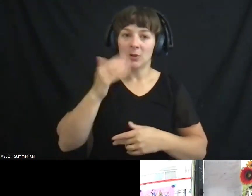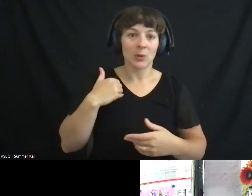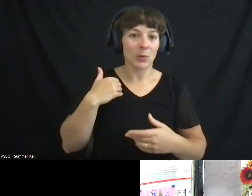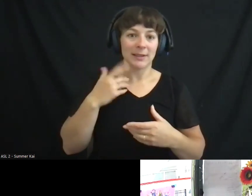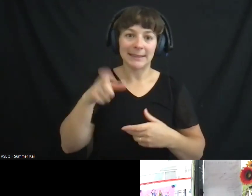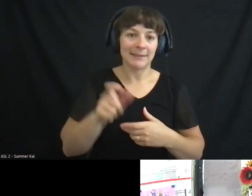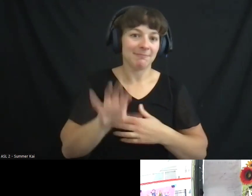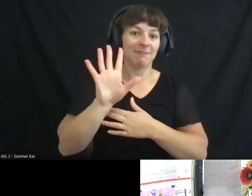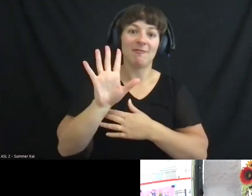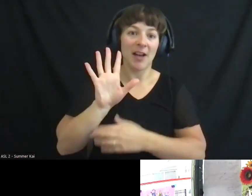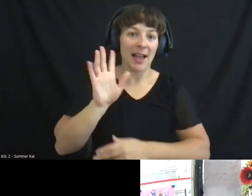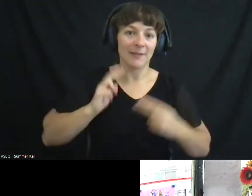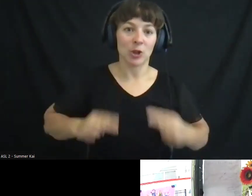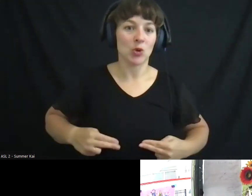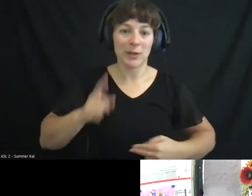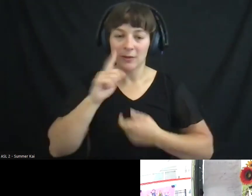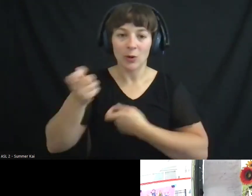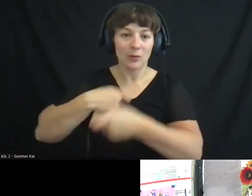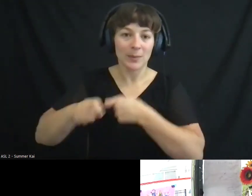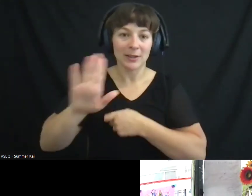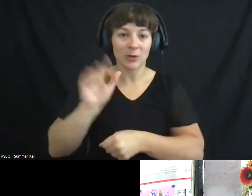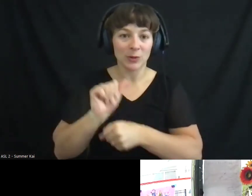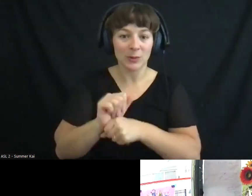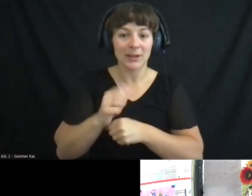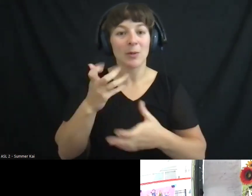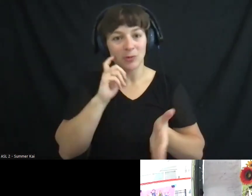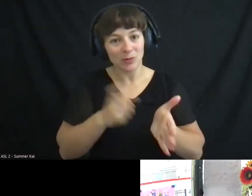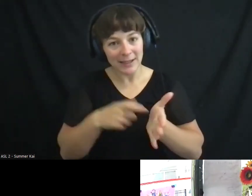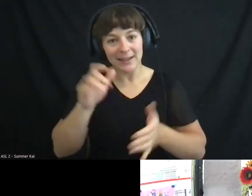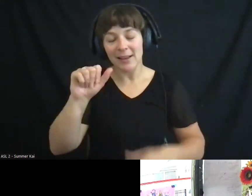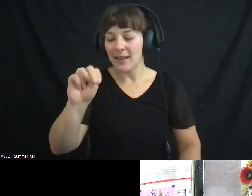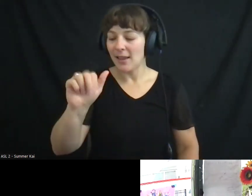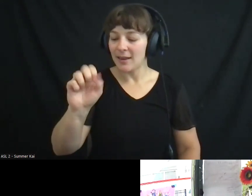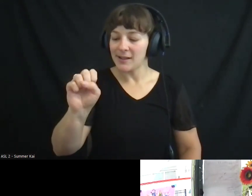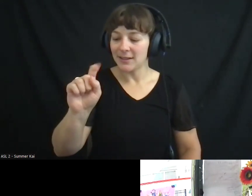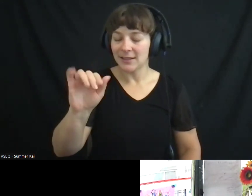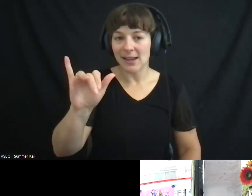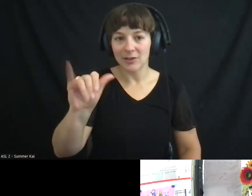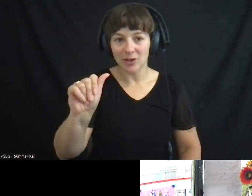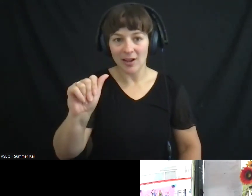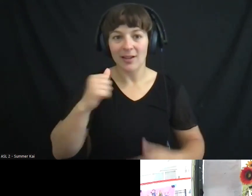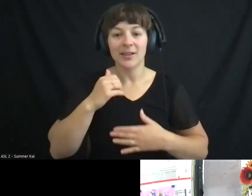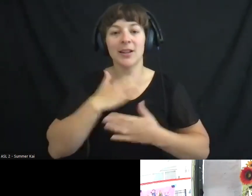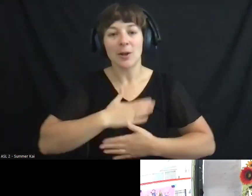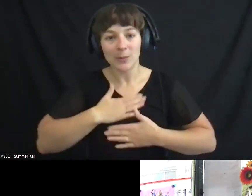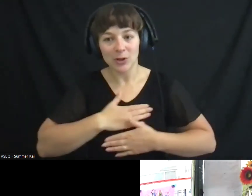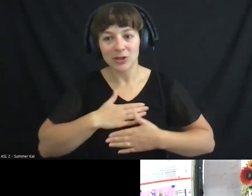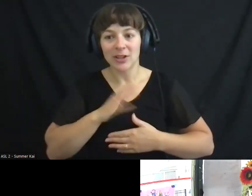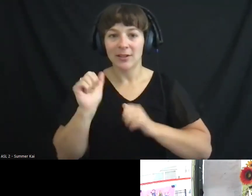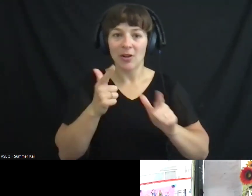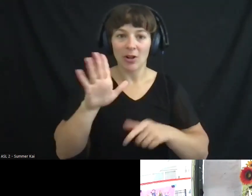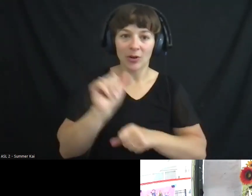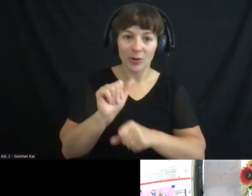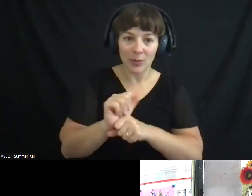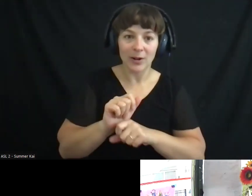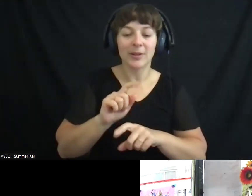just, Anastasia, wish you all the happiness in the world and appreciate everything you've done for all of us, for state work, but